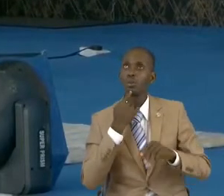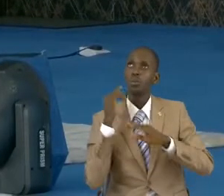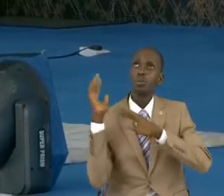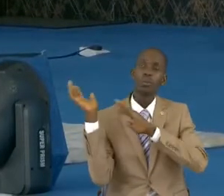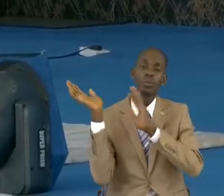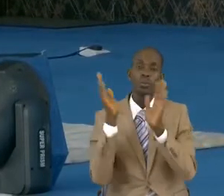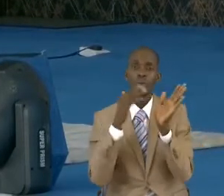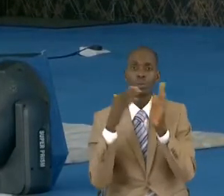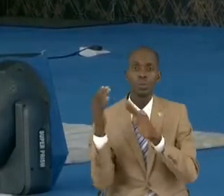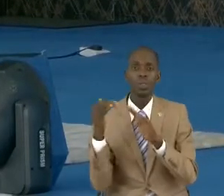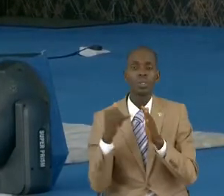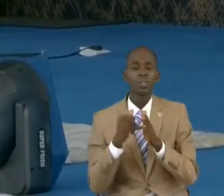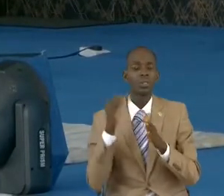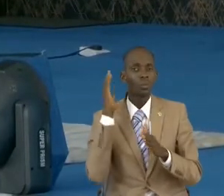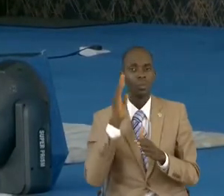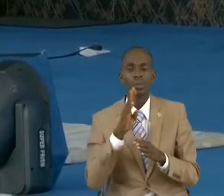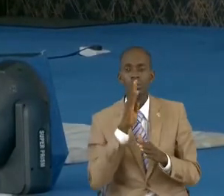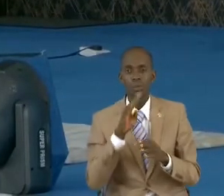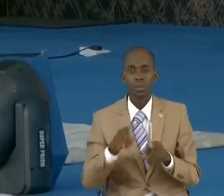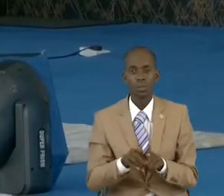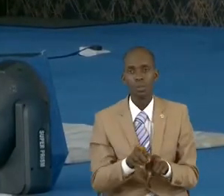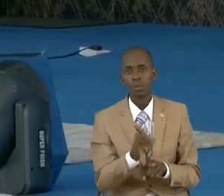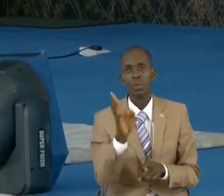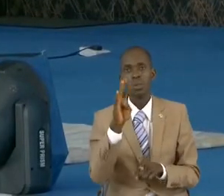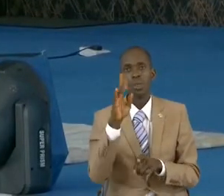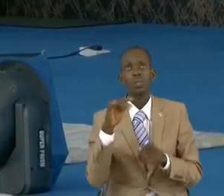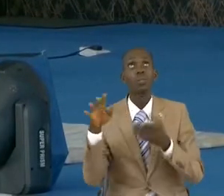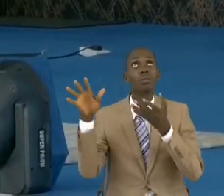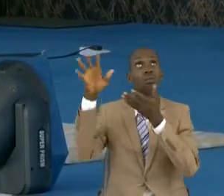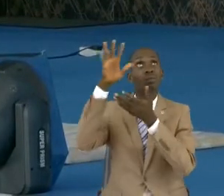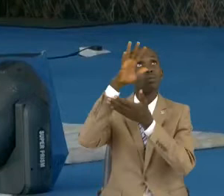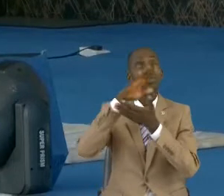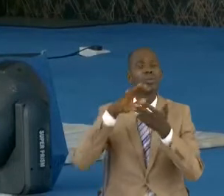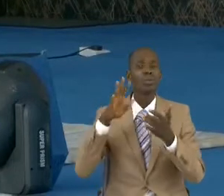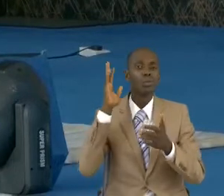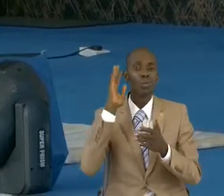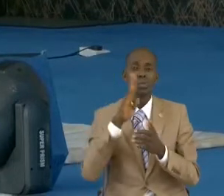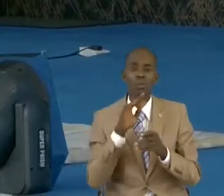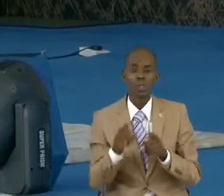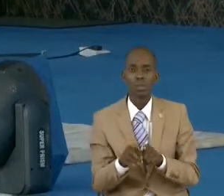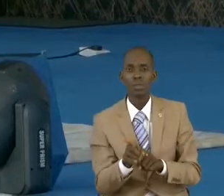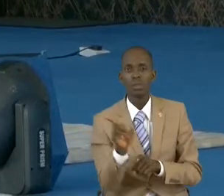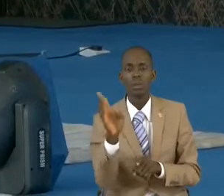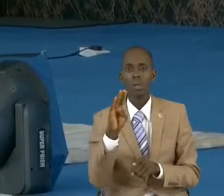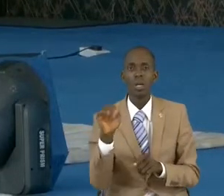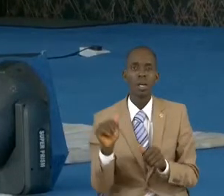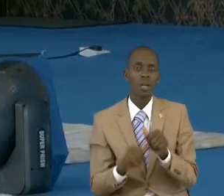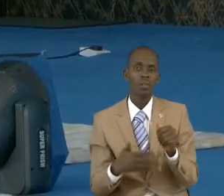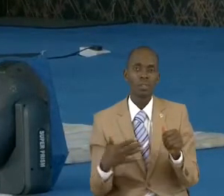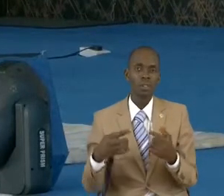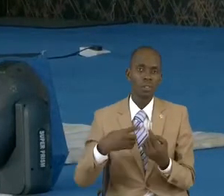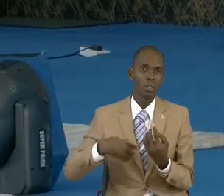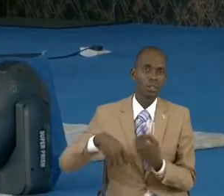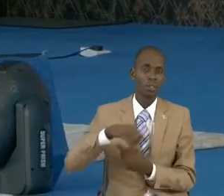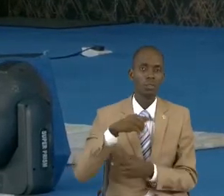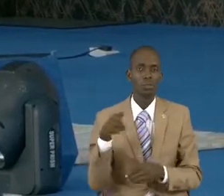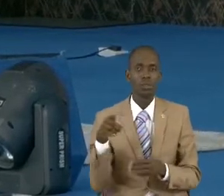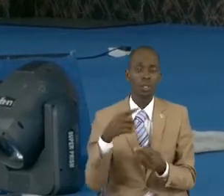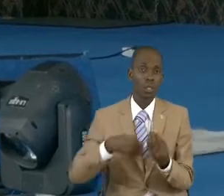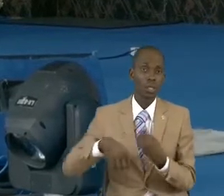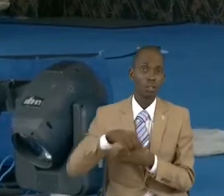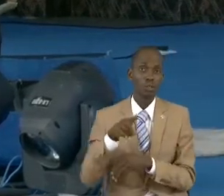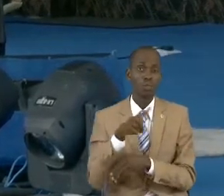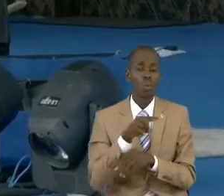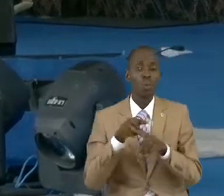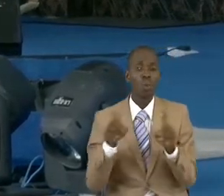the clouds, you'll be derailed by everything around you. But every time you say,